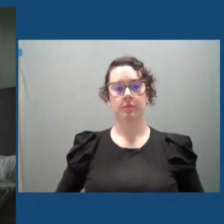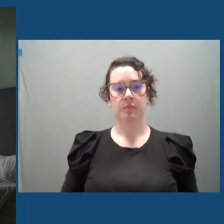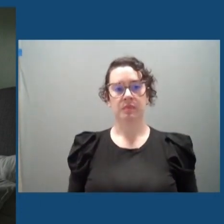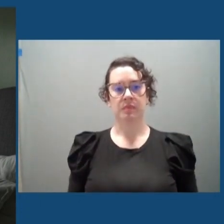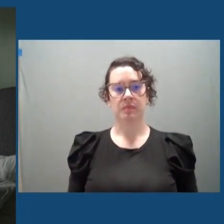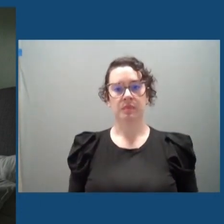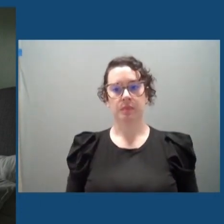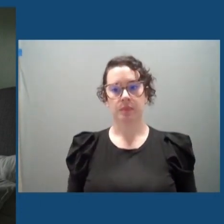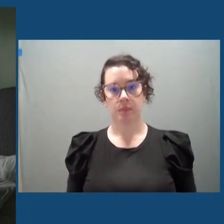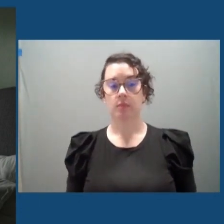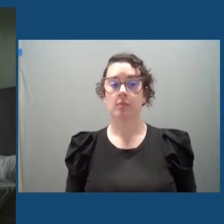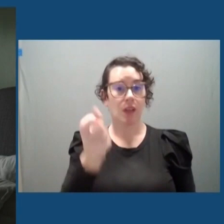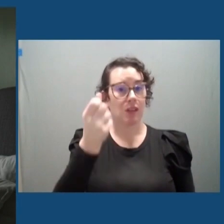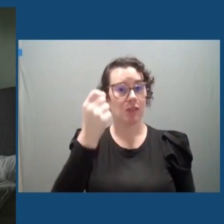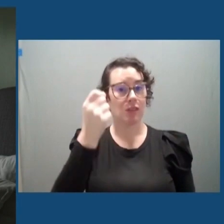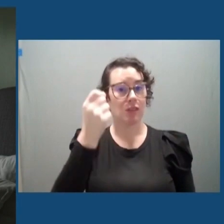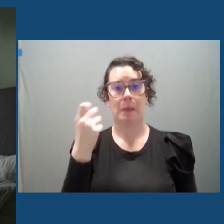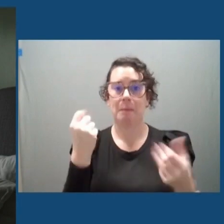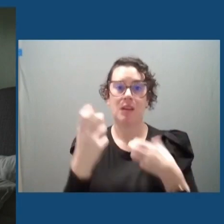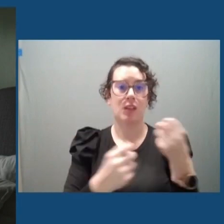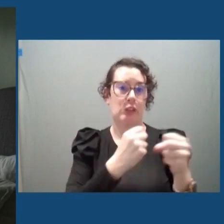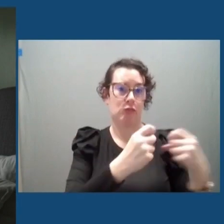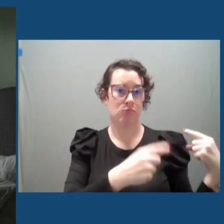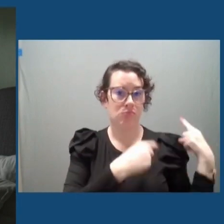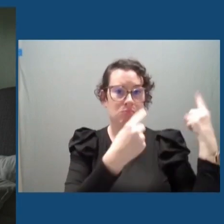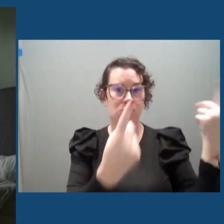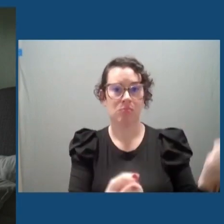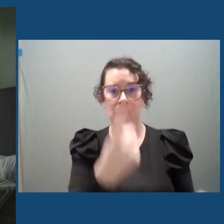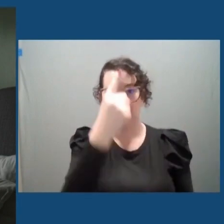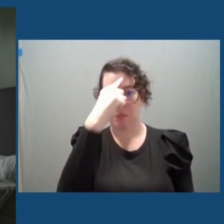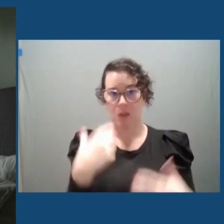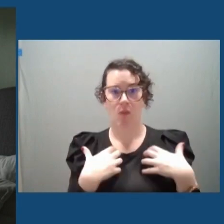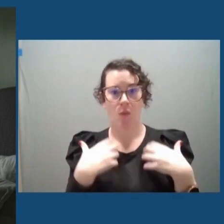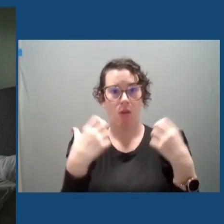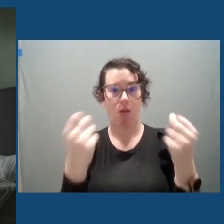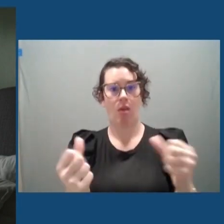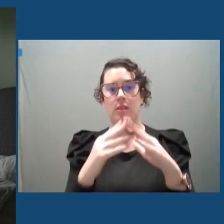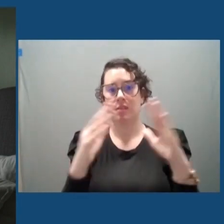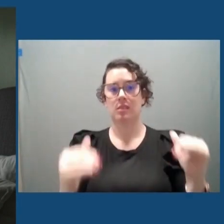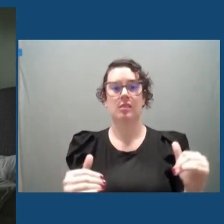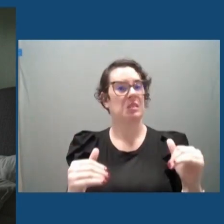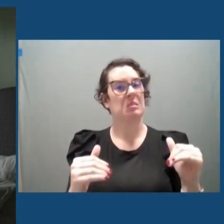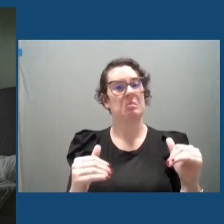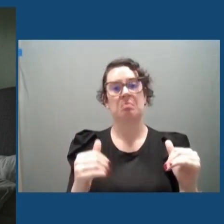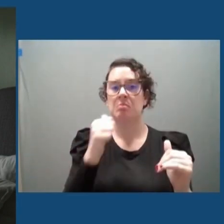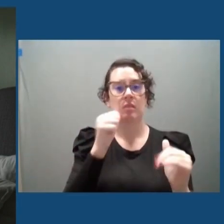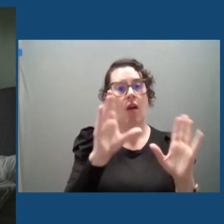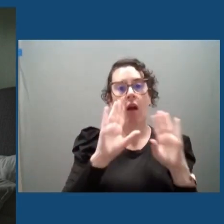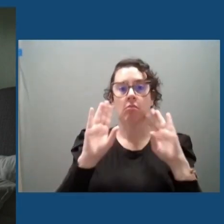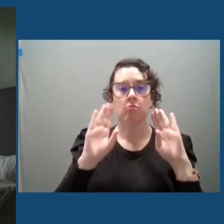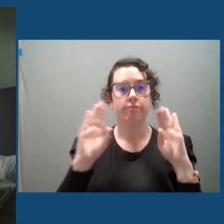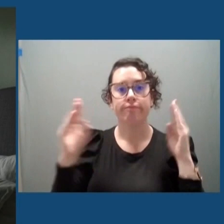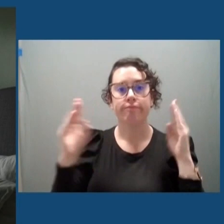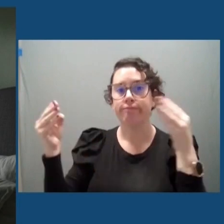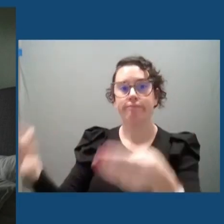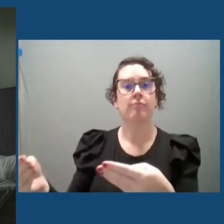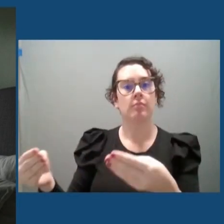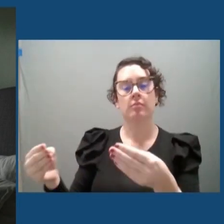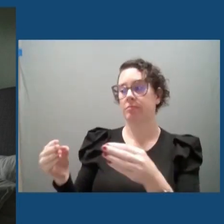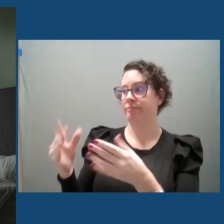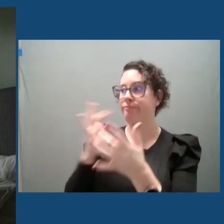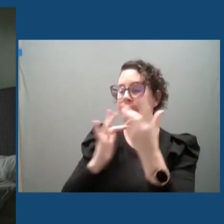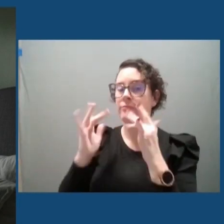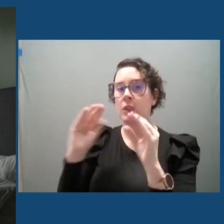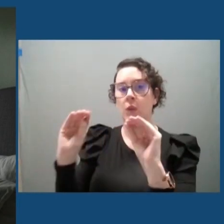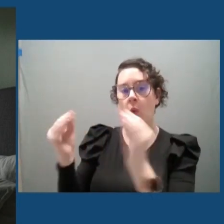Yet for decades, the mental health system was deprioritized and defunded. Over the 10 years before I took